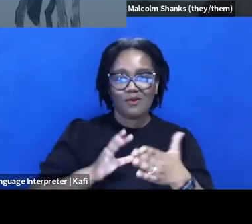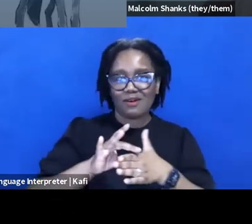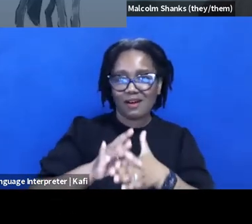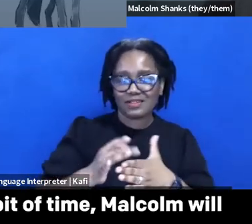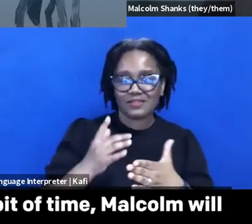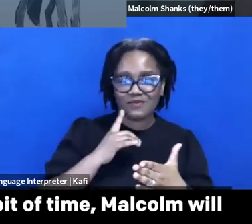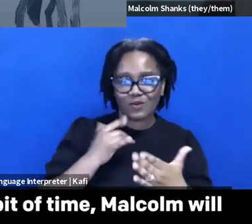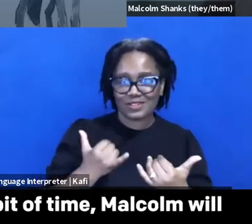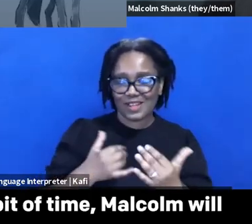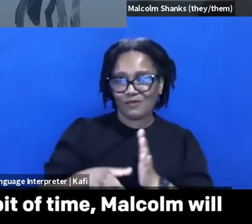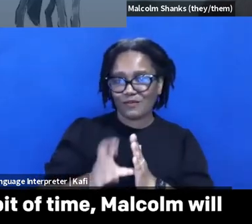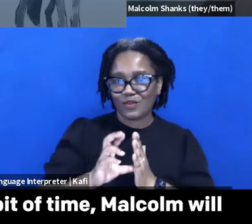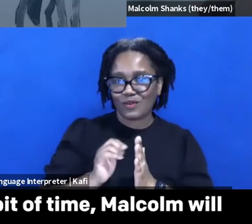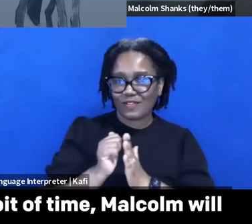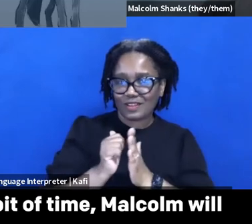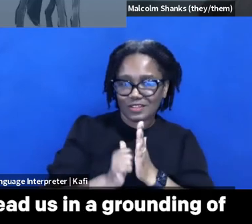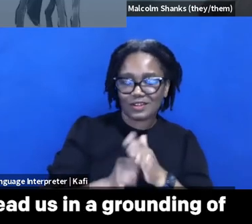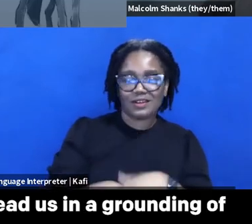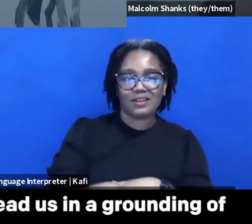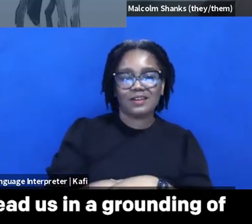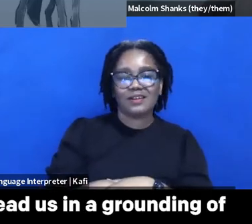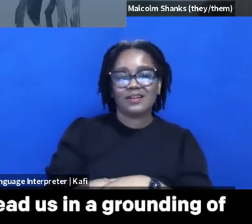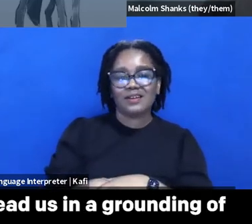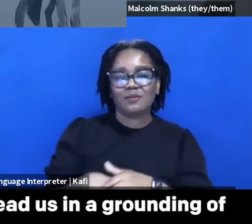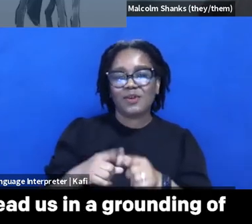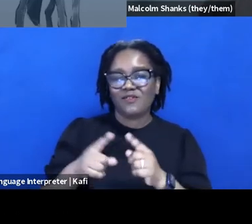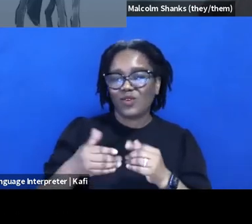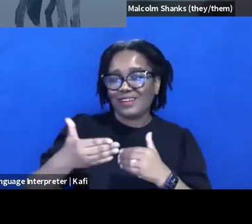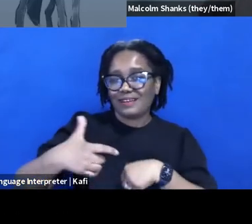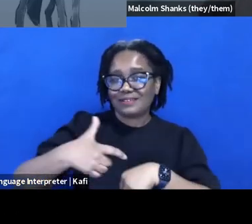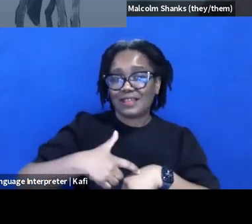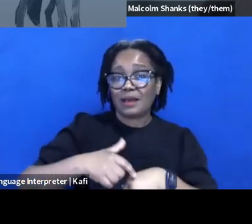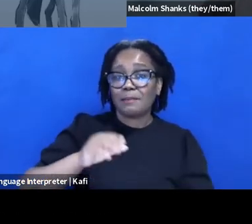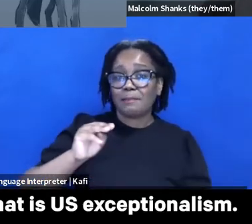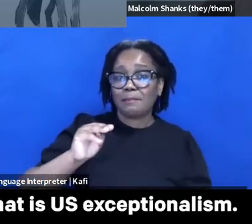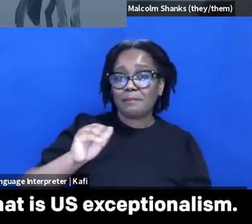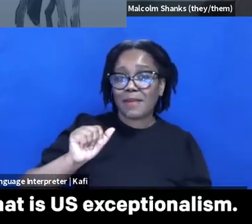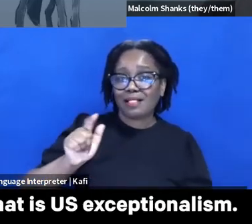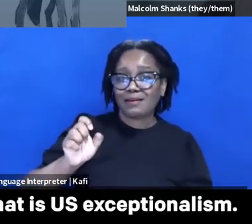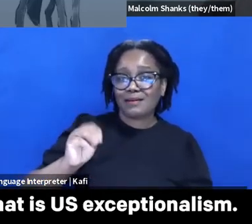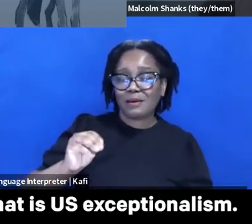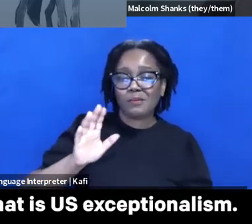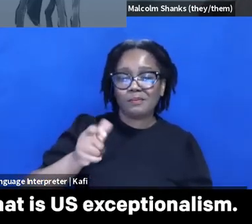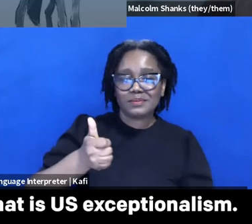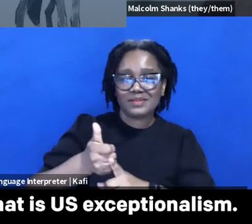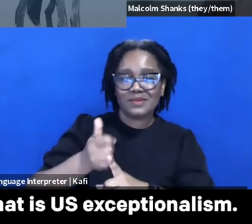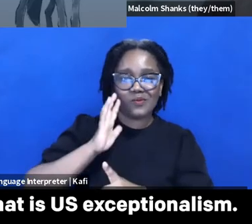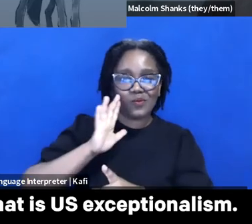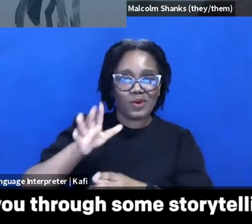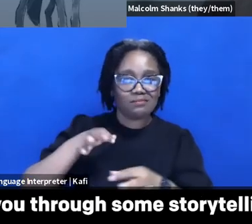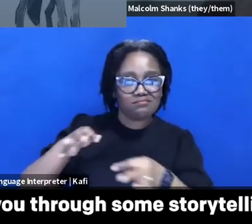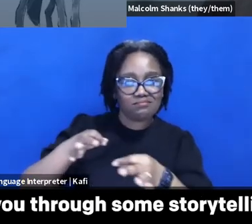for the next bit of time, Malcolm will lead us in a grounding of what is